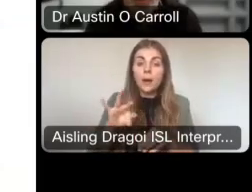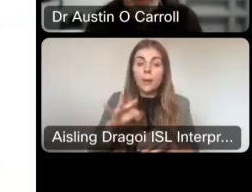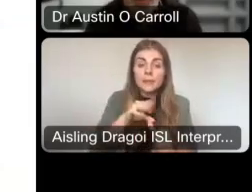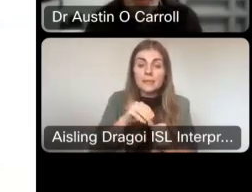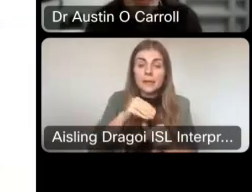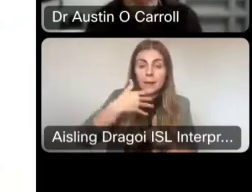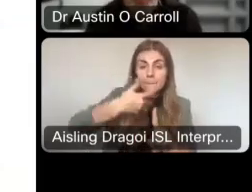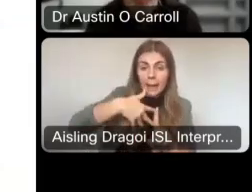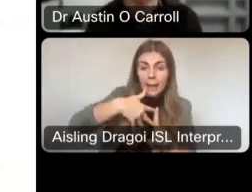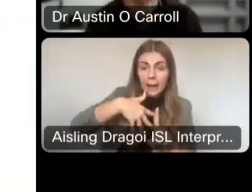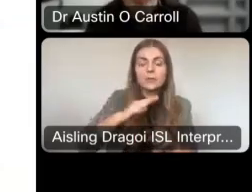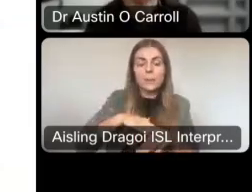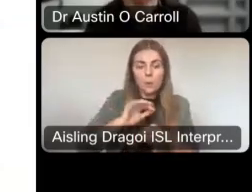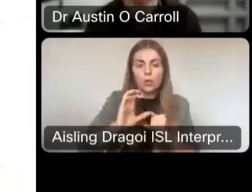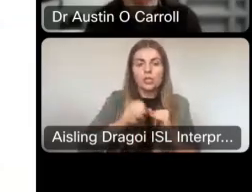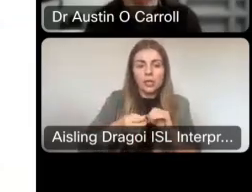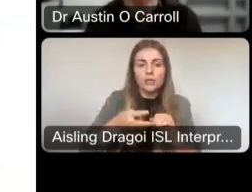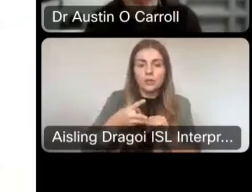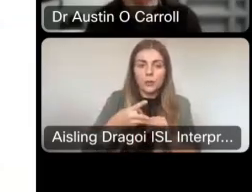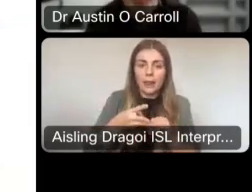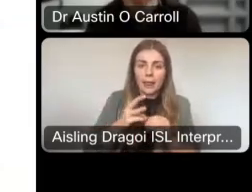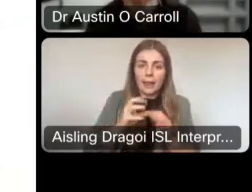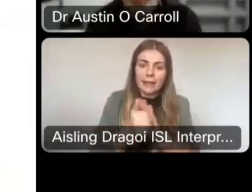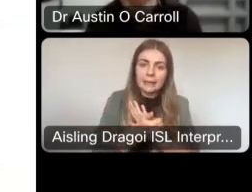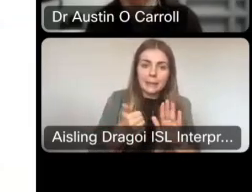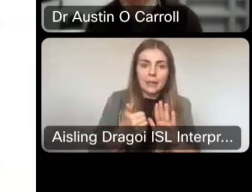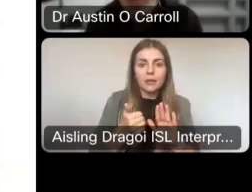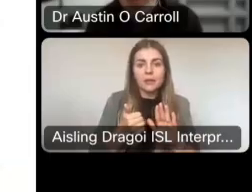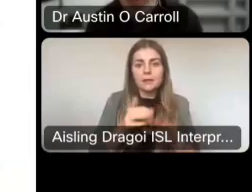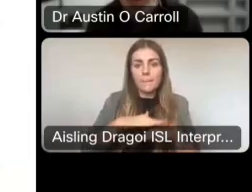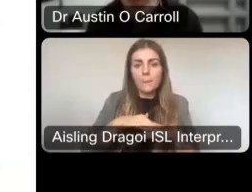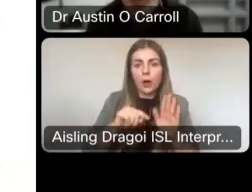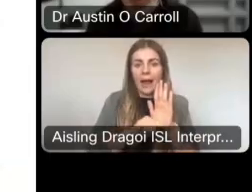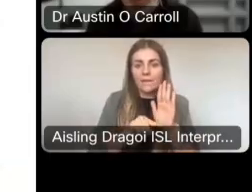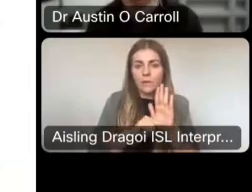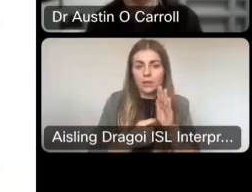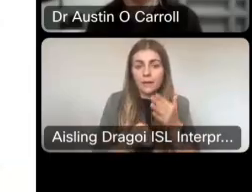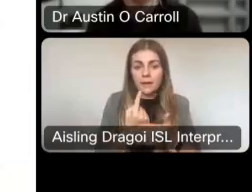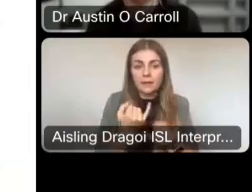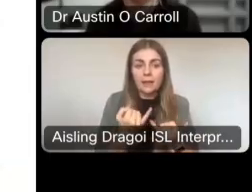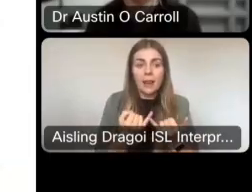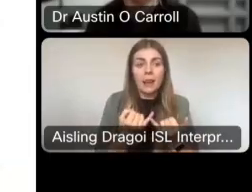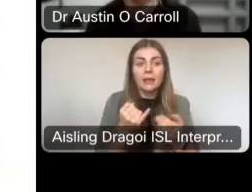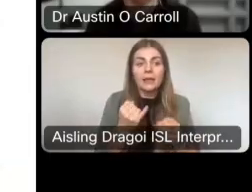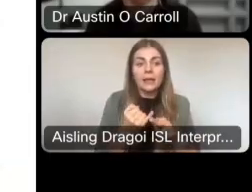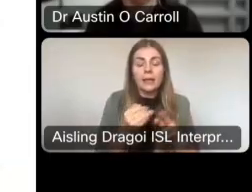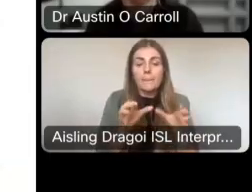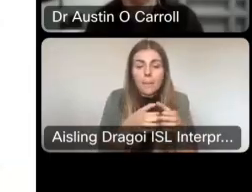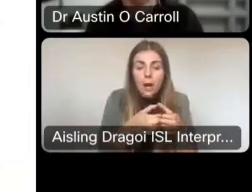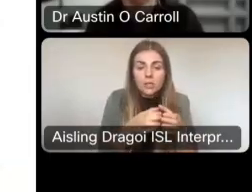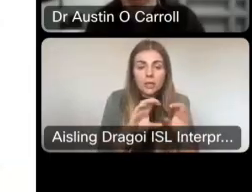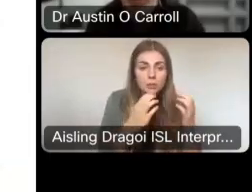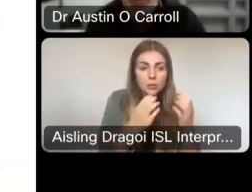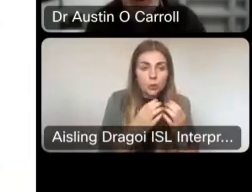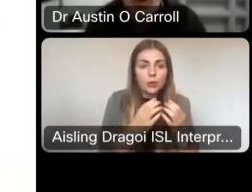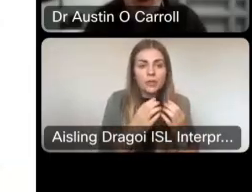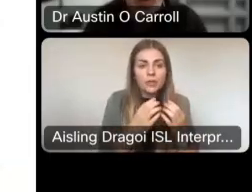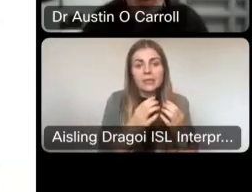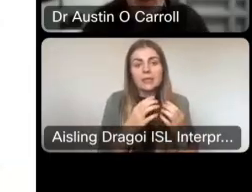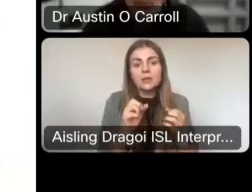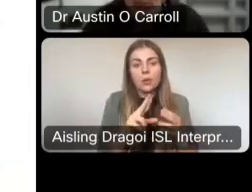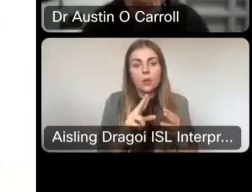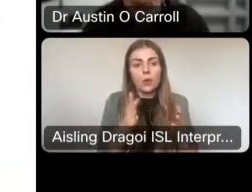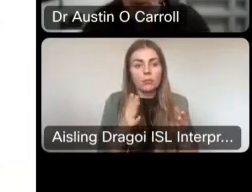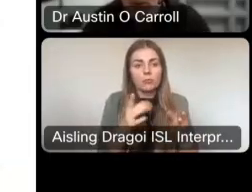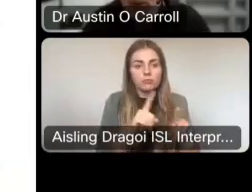childhood events. So those who marginalized populations, so people in deprivation, they'll have up to 78% have experienced